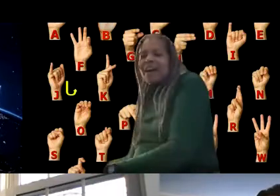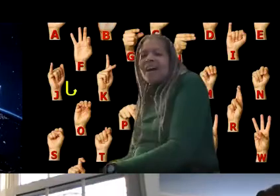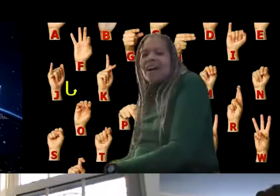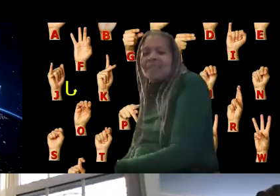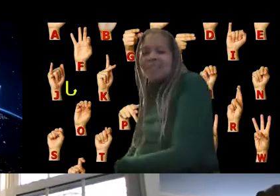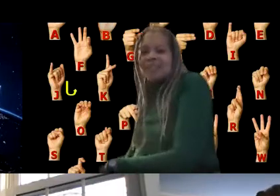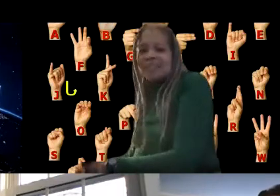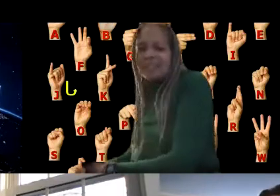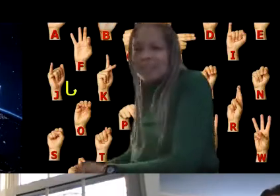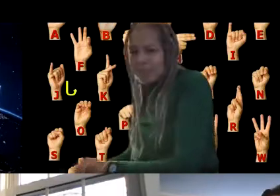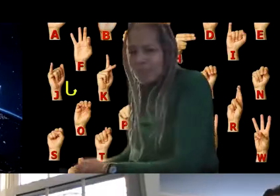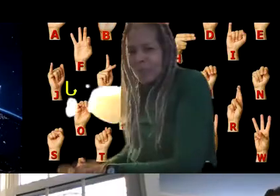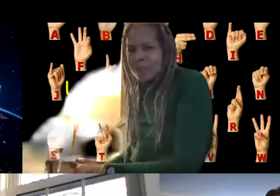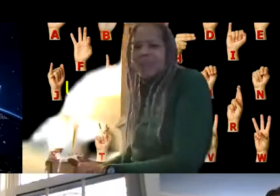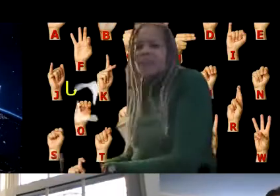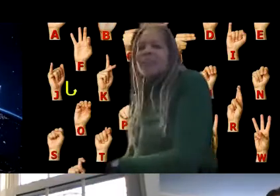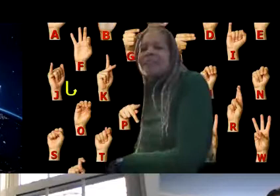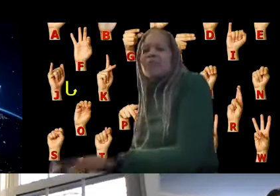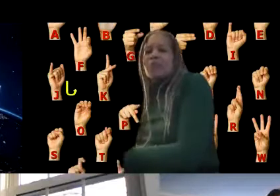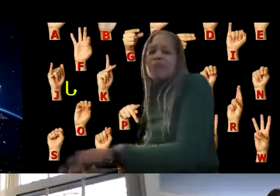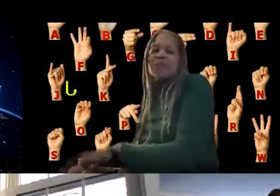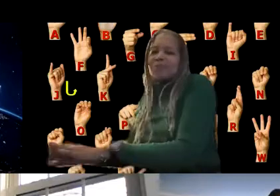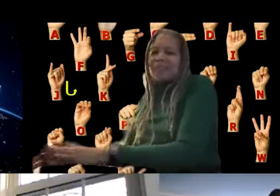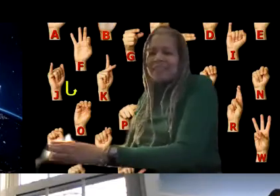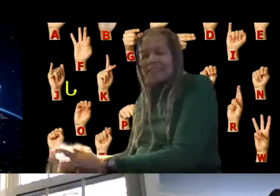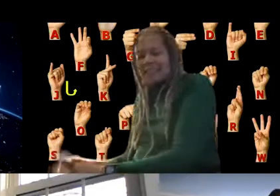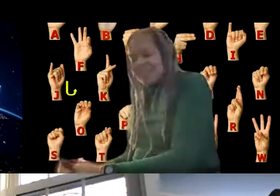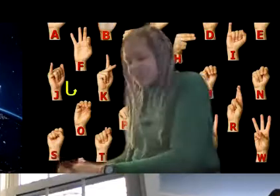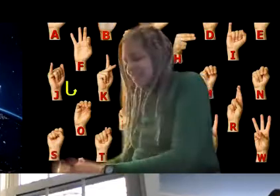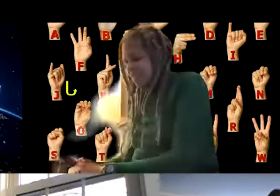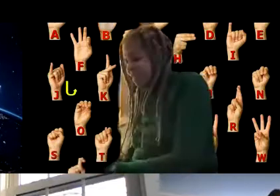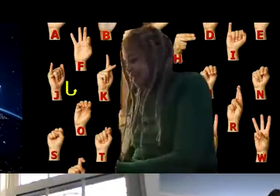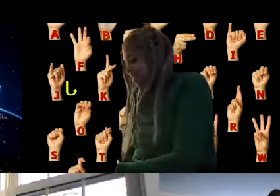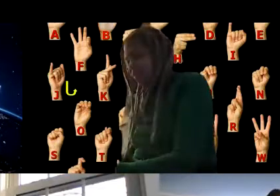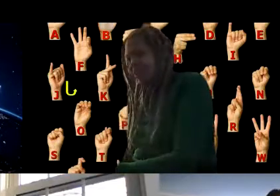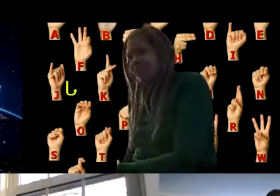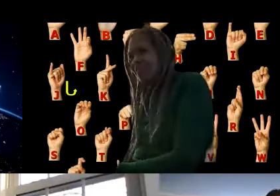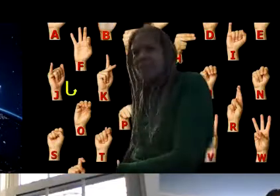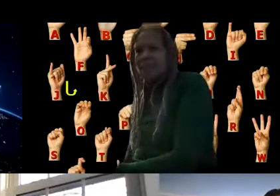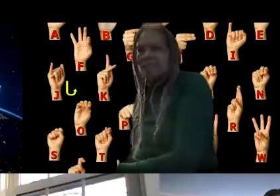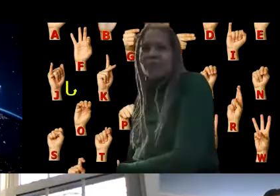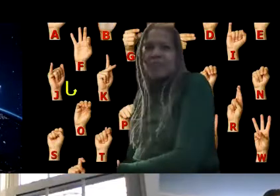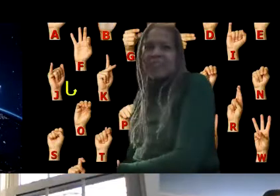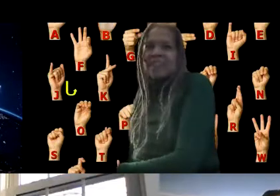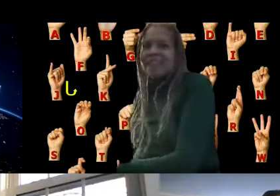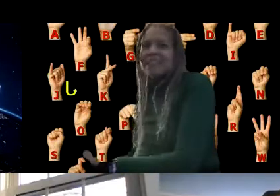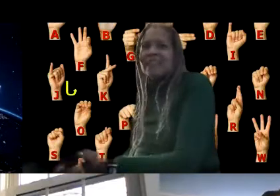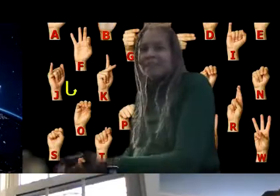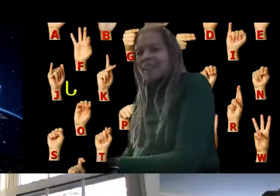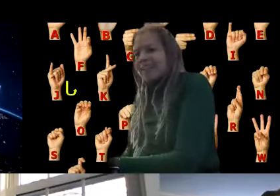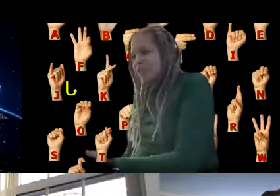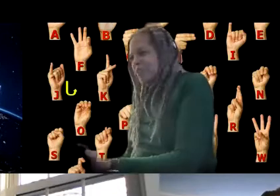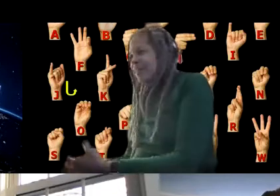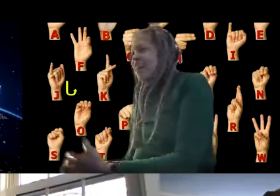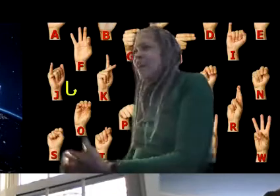Okay, I'm done terrorizing you all, but I do want to leave you with one little thing that, so I did, I've gotten my certification like 6 times